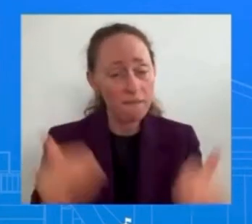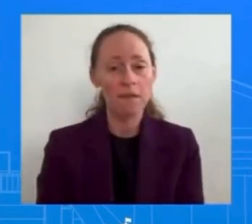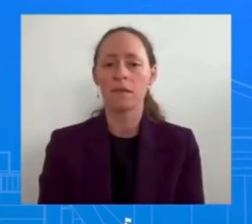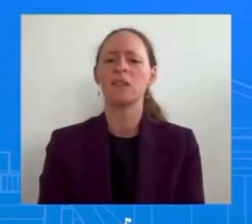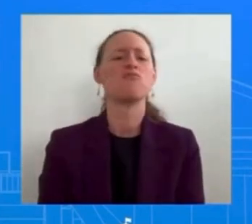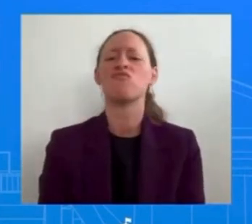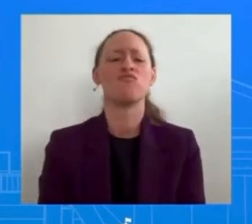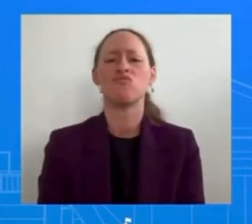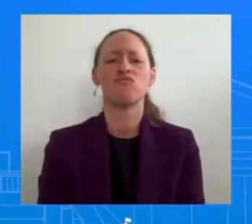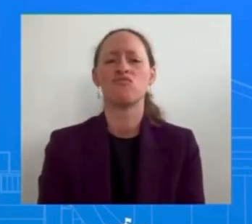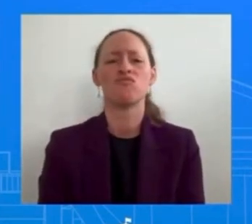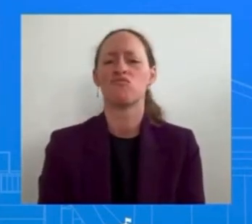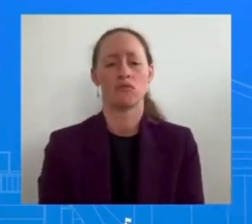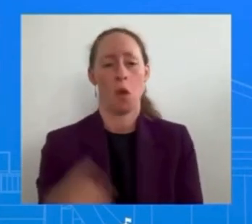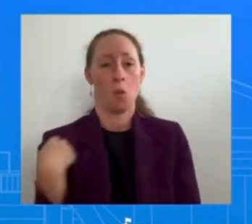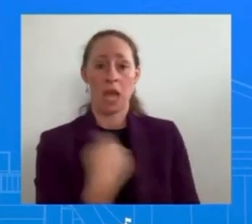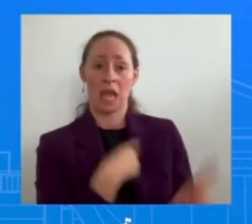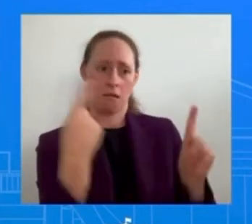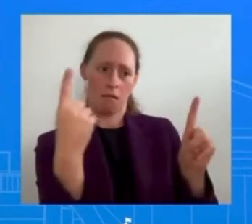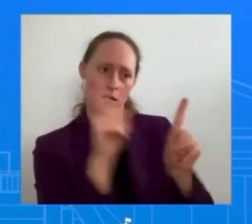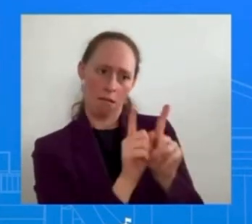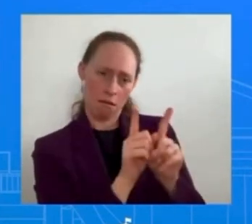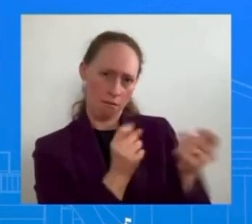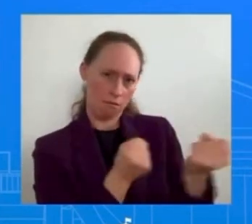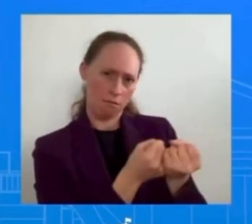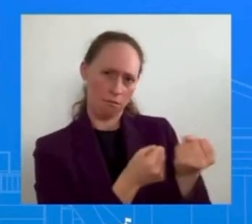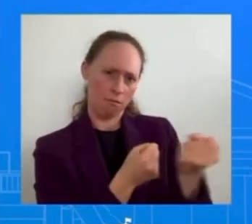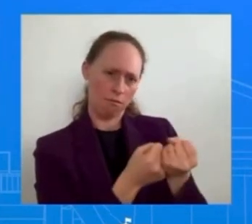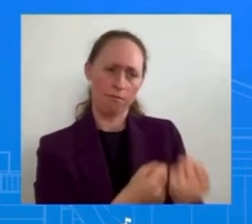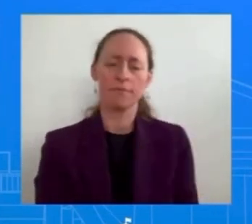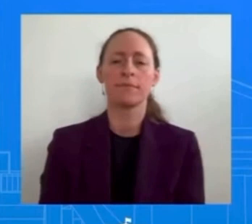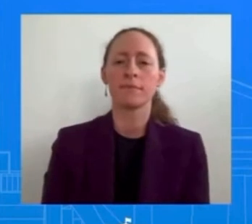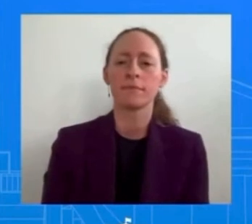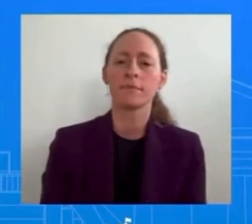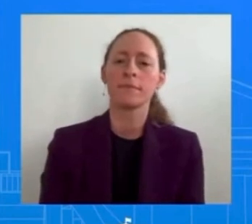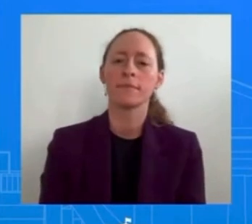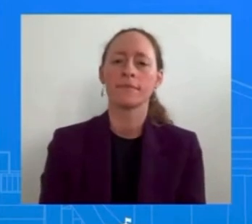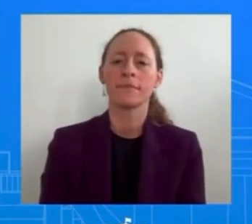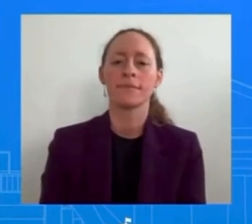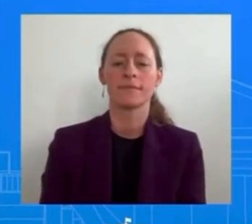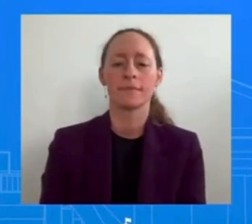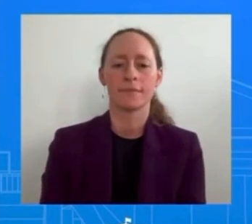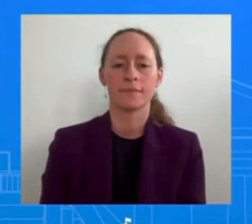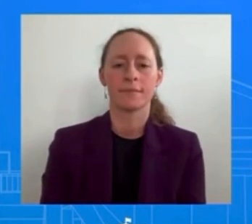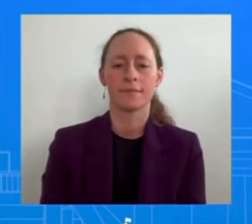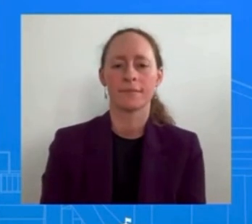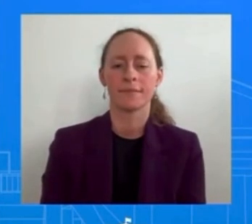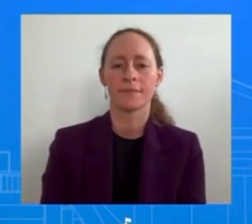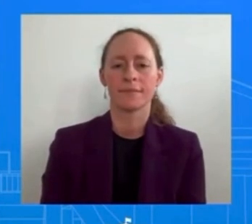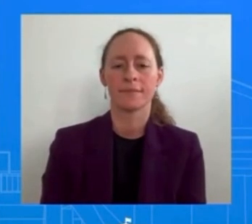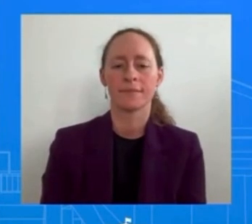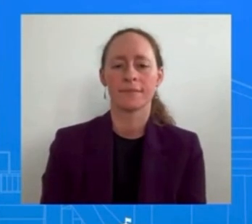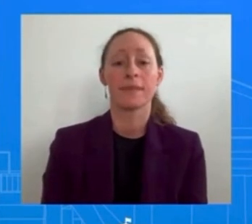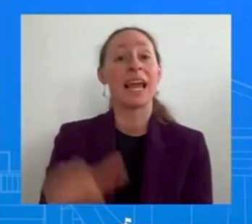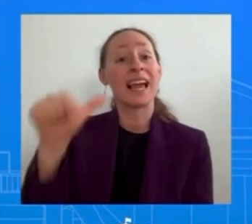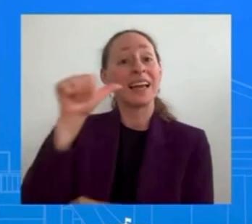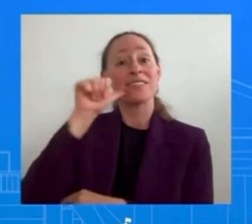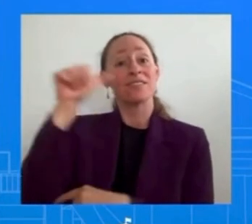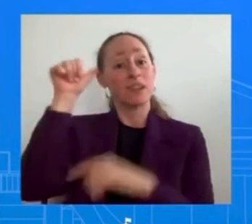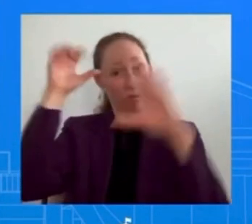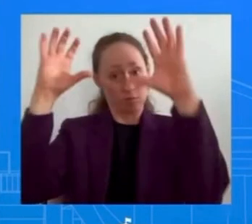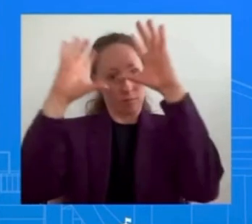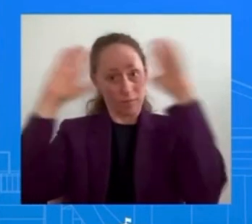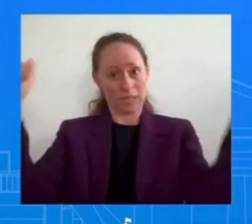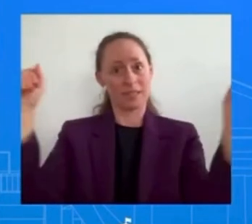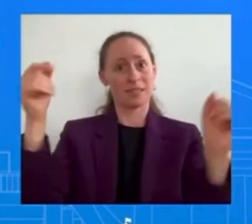throughout this recovery process. Thanks, Administrator Criswell. Yesterday we heard from the President, who said he was hoping to visit soon. Obviously the announcement was